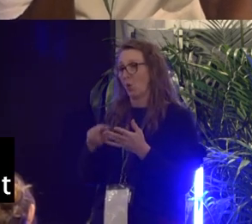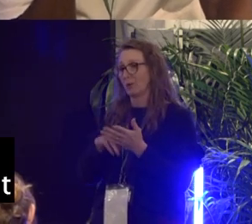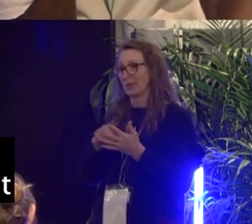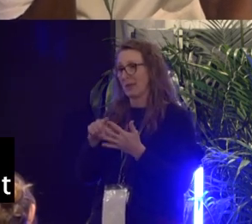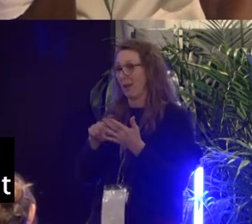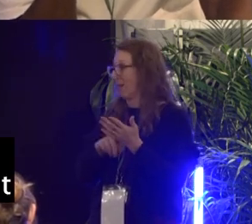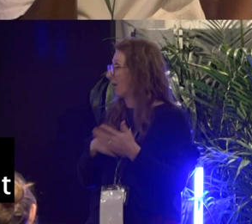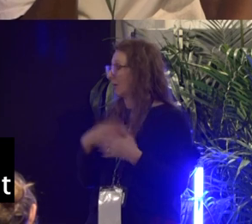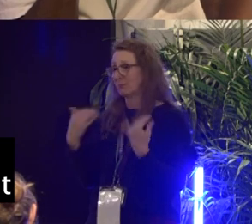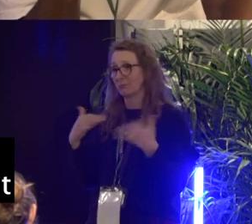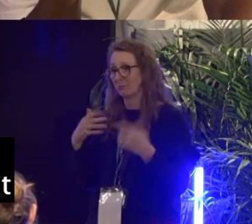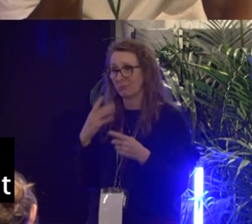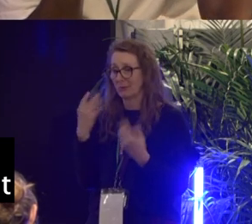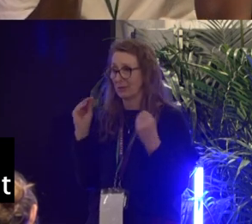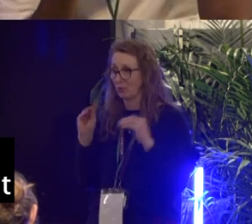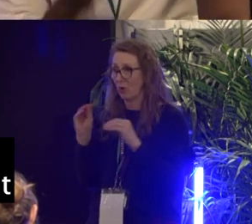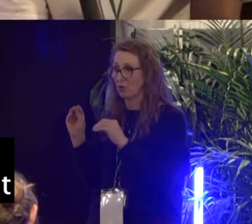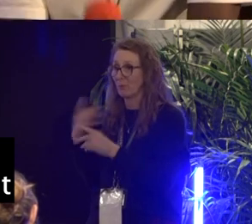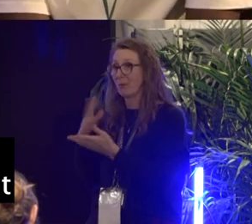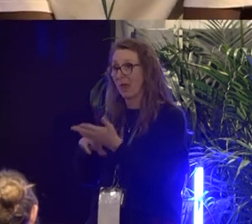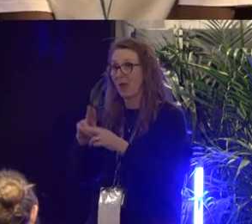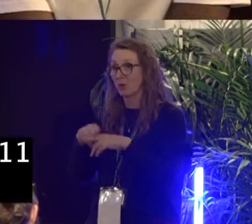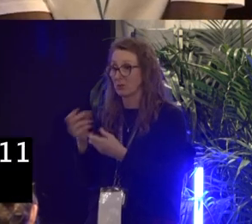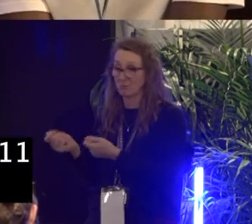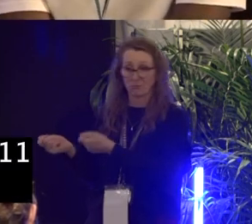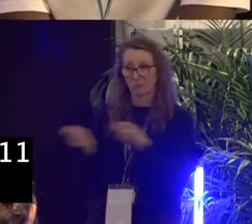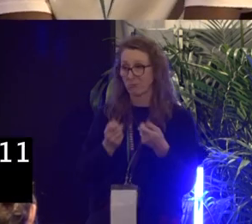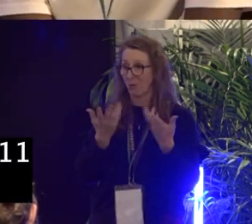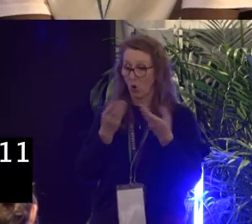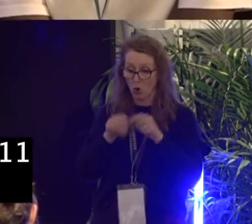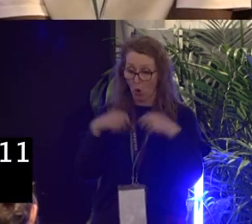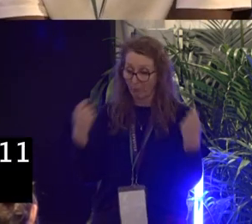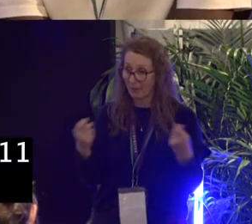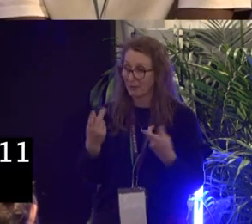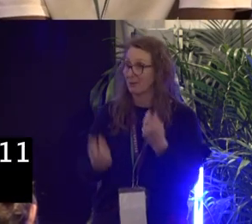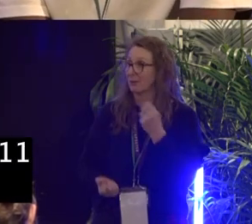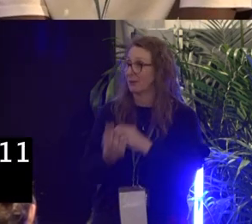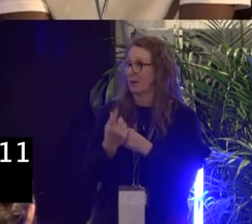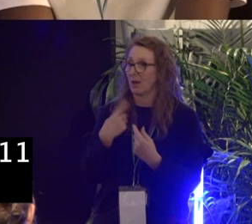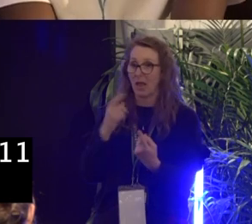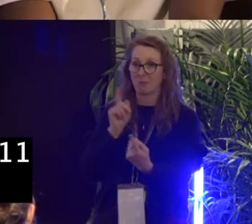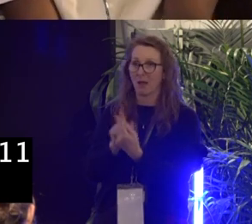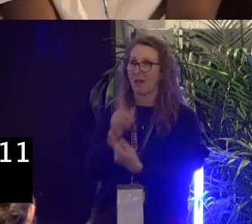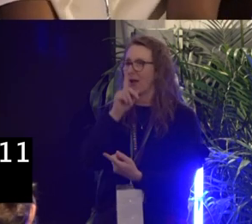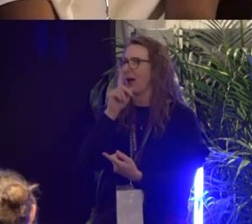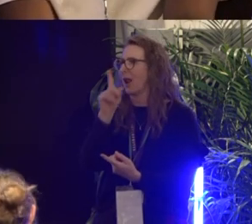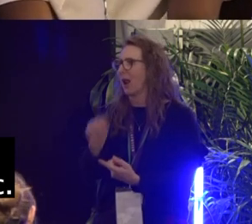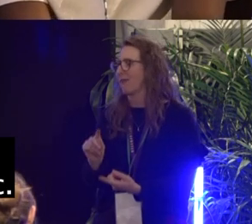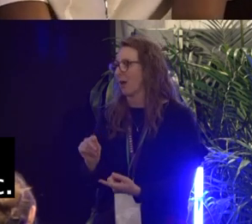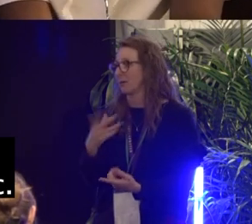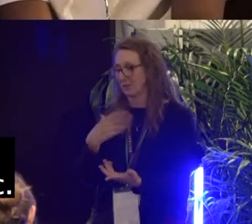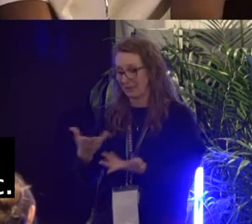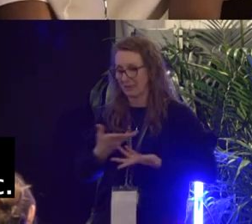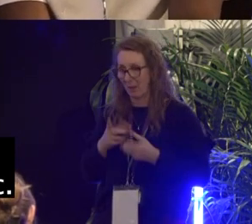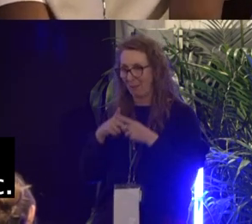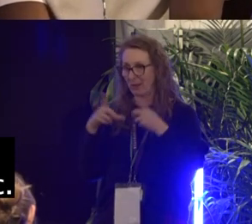And in 1981, my parents took me to a comic event in London, and I met him when I was 11, and he drew me a picture. And